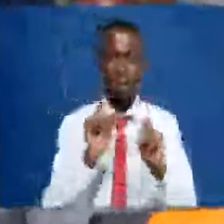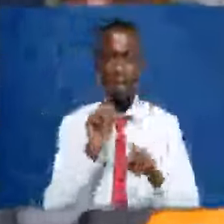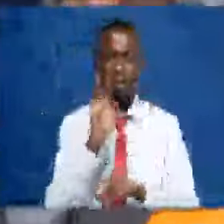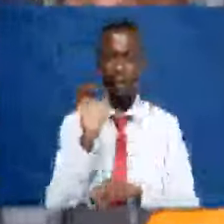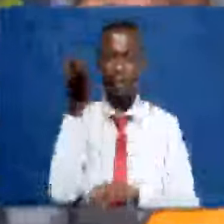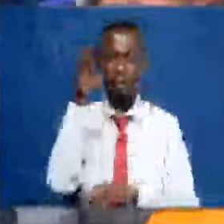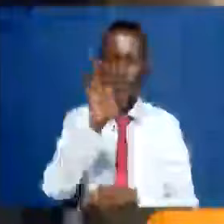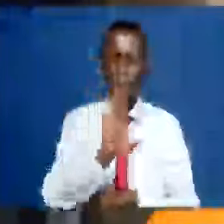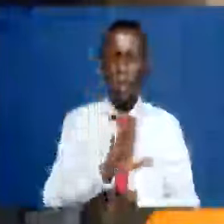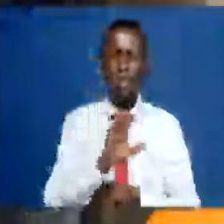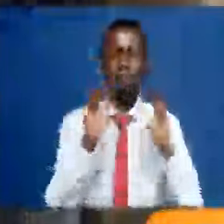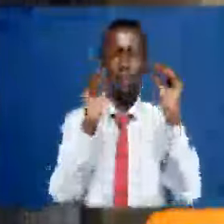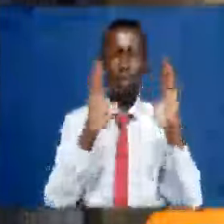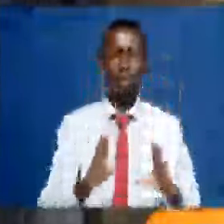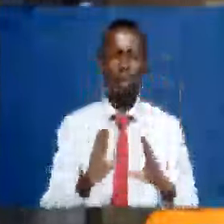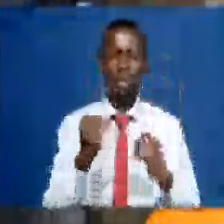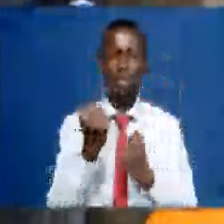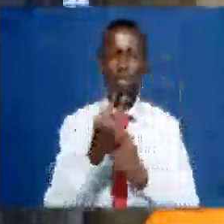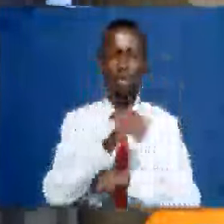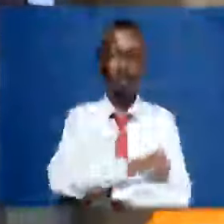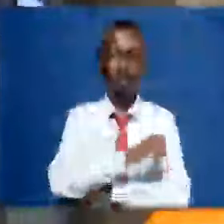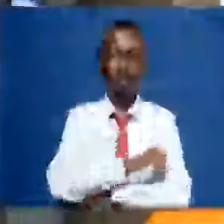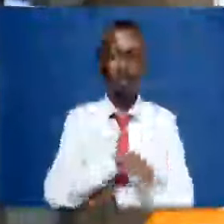Isongo following a meeting with leaders from the region